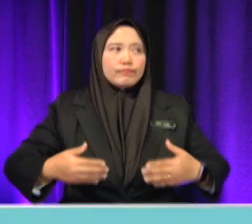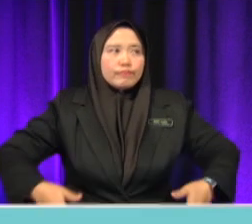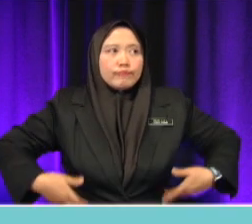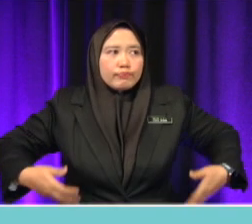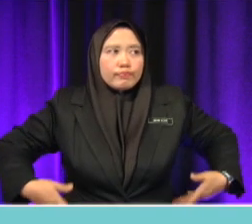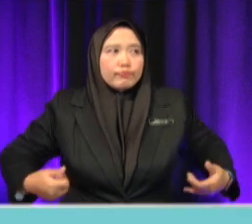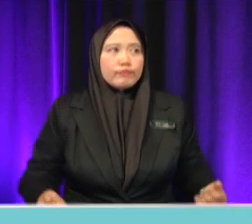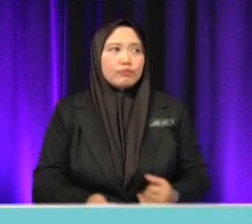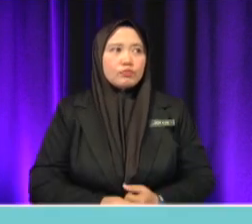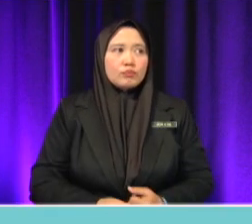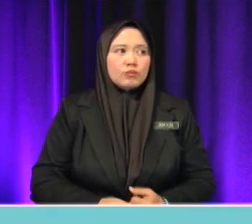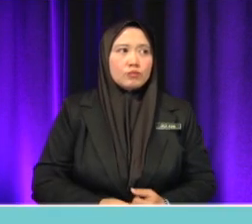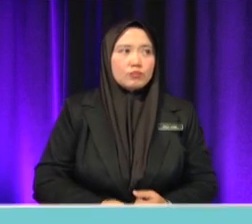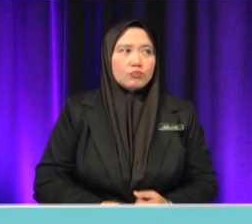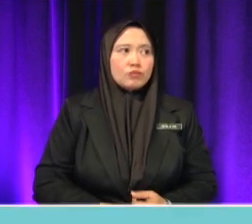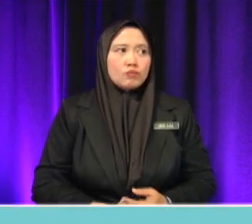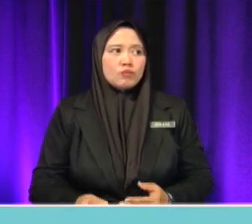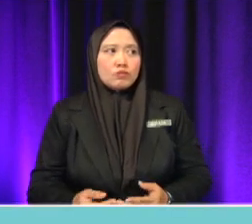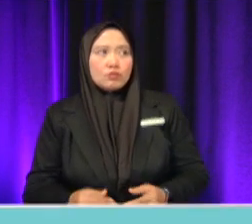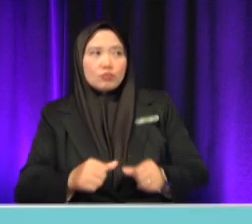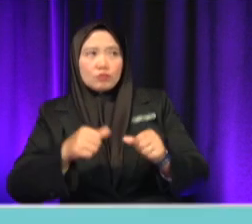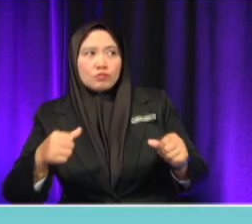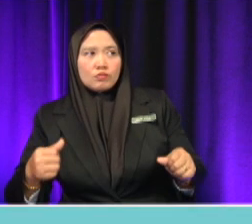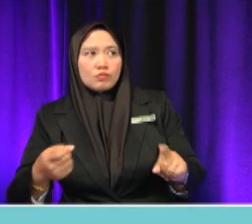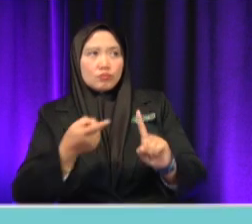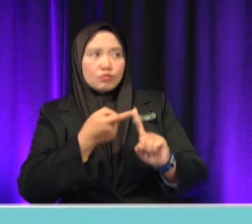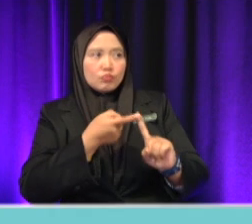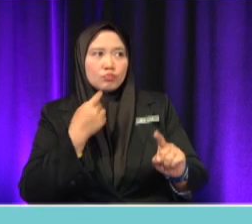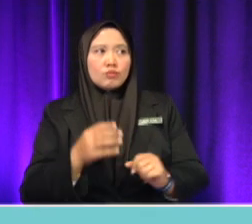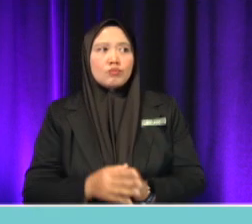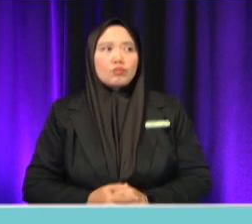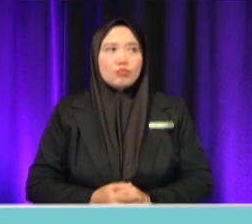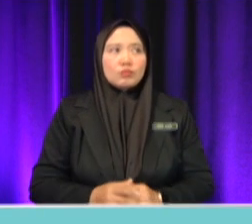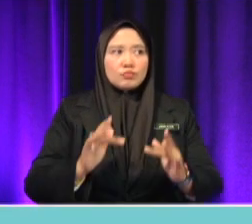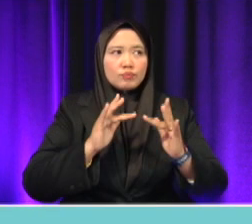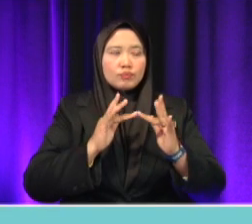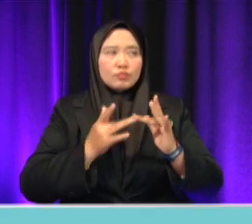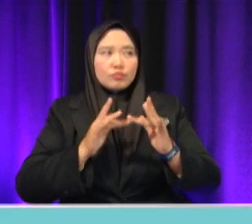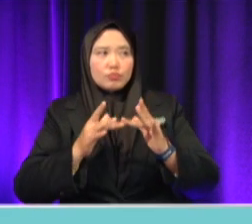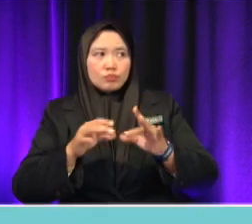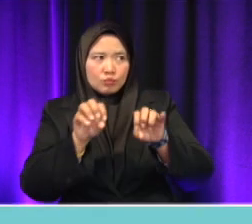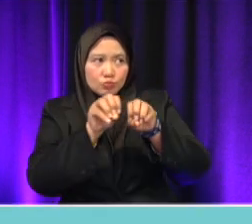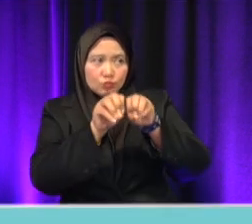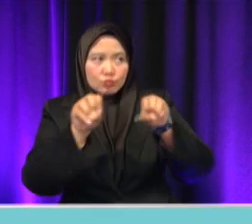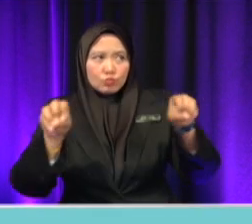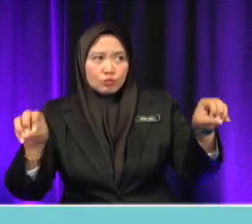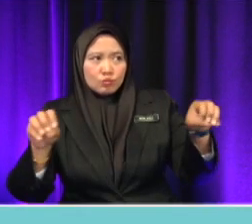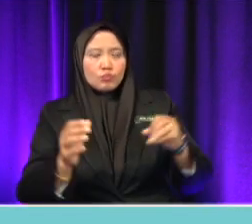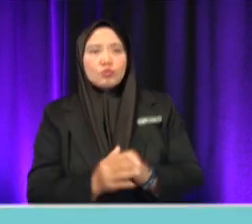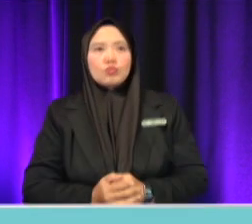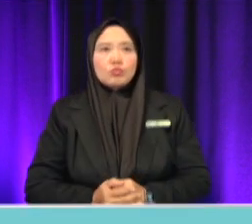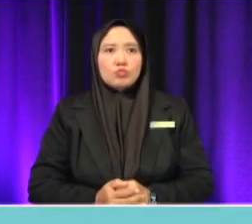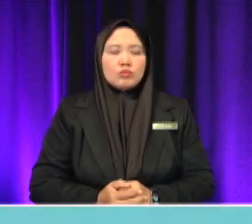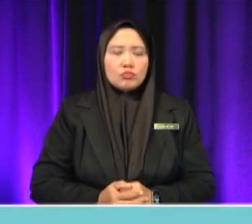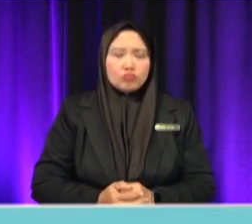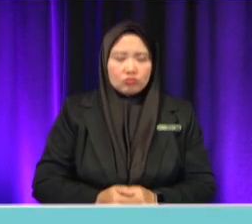is electrocution from electrical cables or being hit by cars while crossing these new roads. This put the species in danger